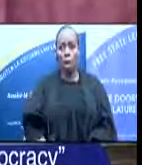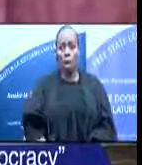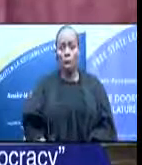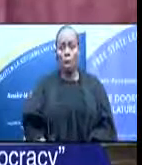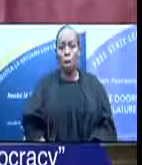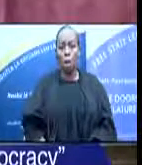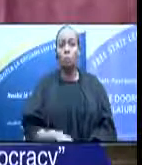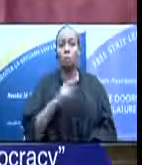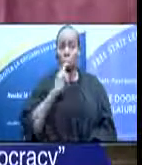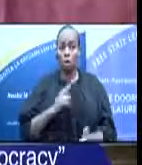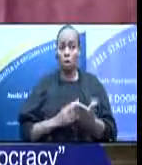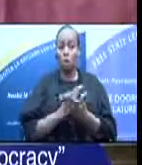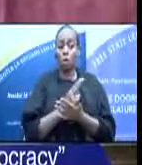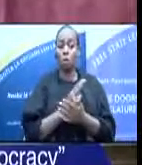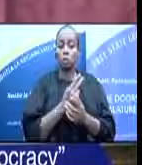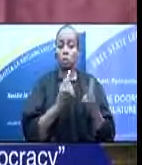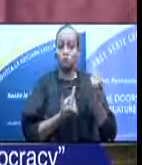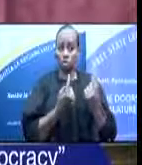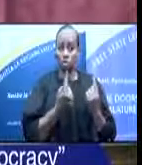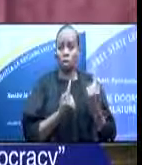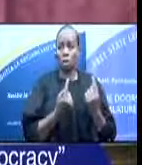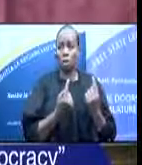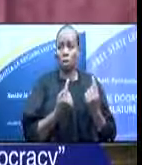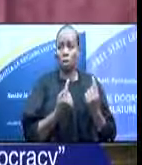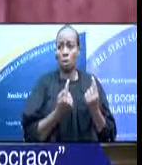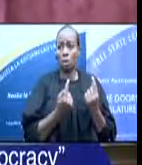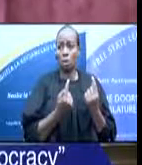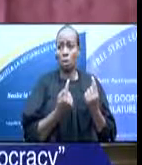Let us be honest with each other, ladies and gentlemen.